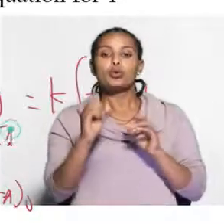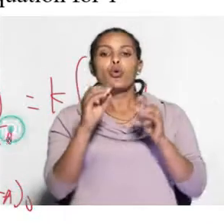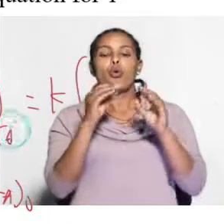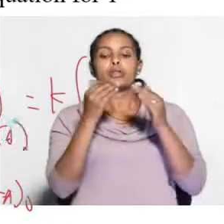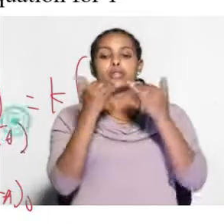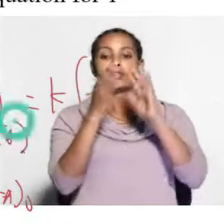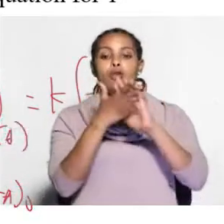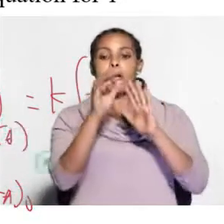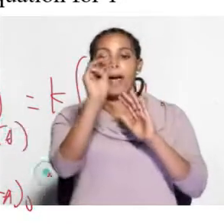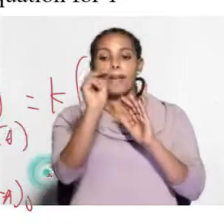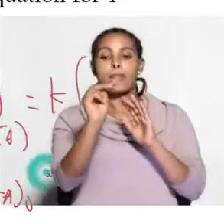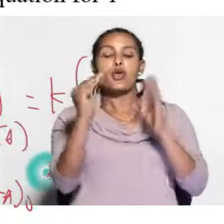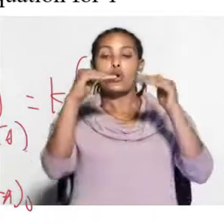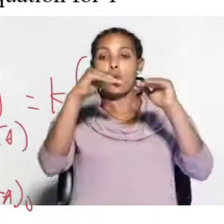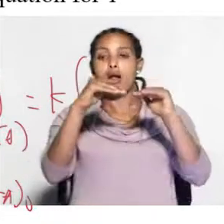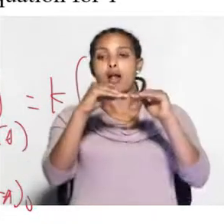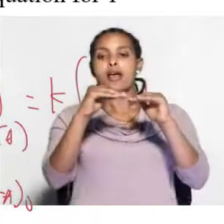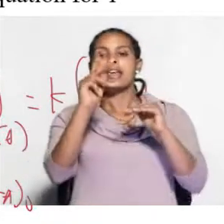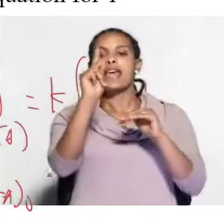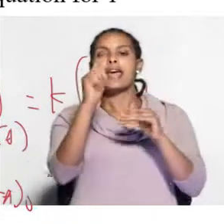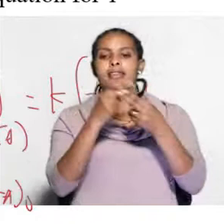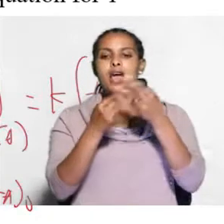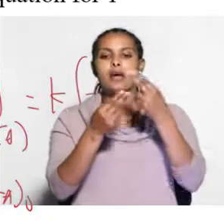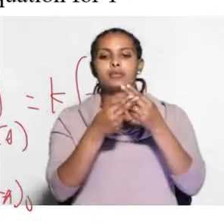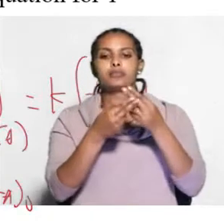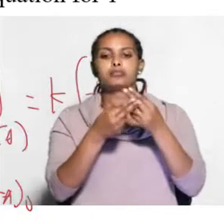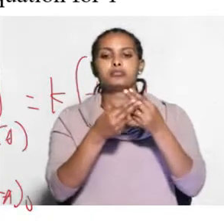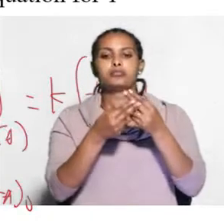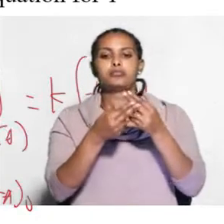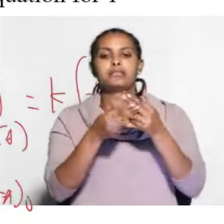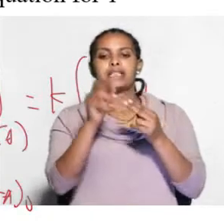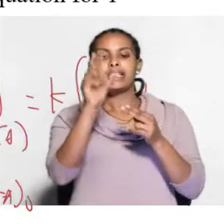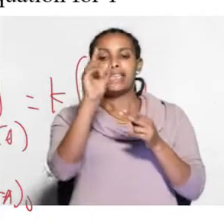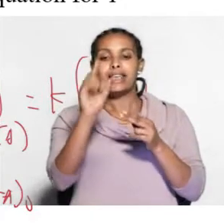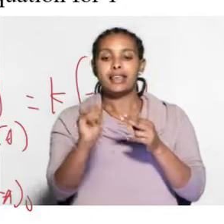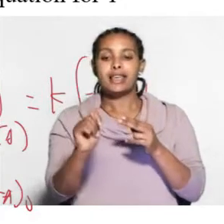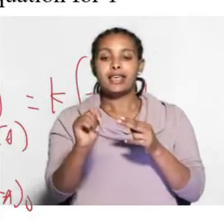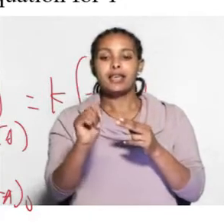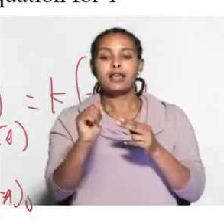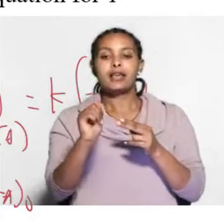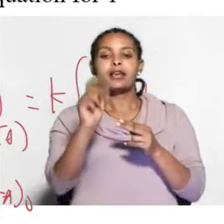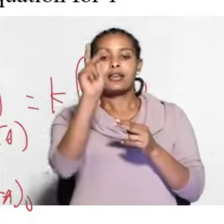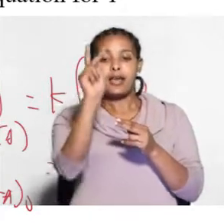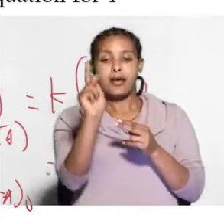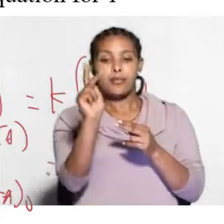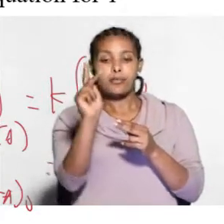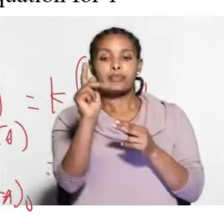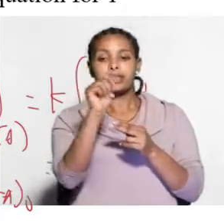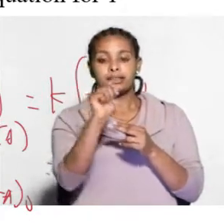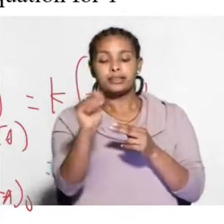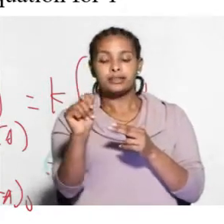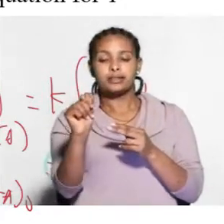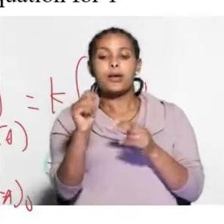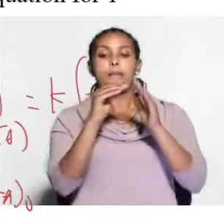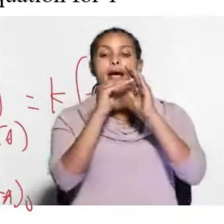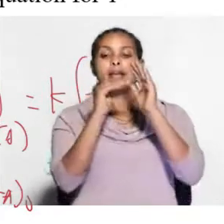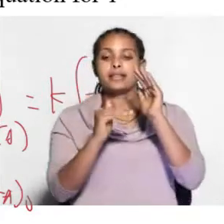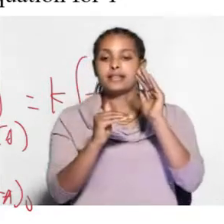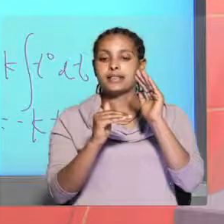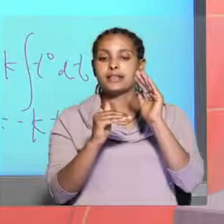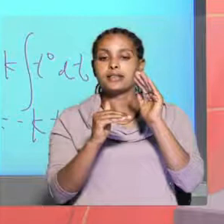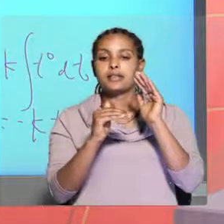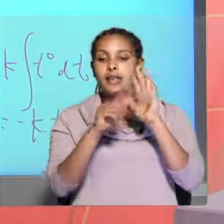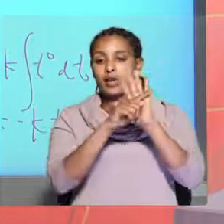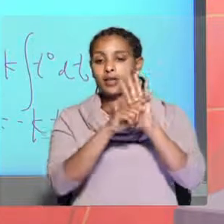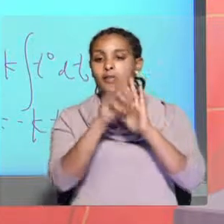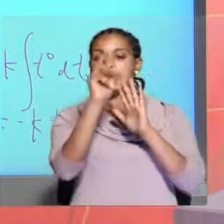concentration of M equal K times t raised to 0 dt is K t minus